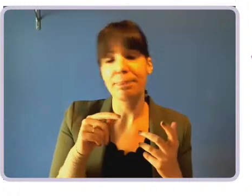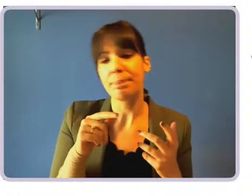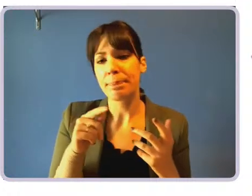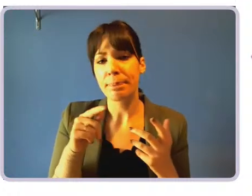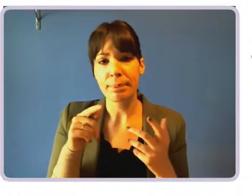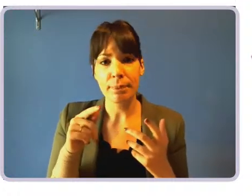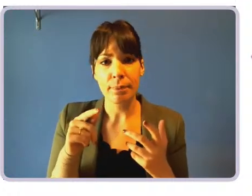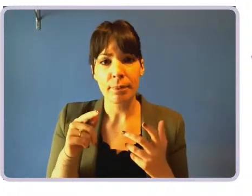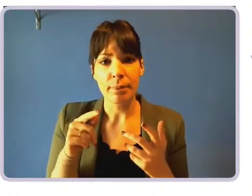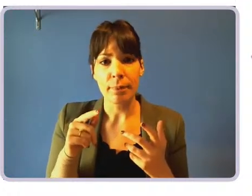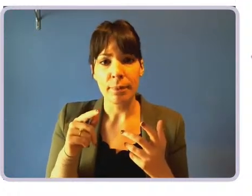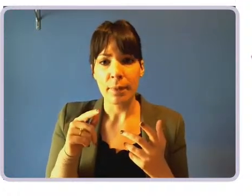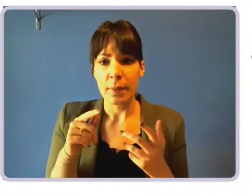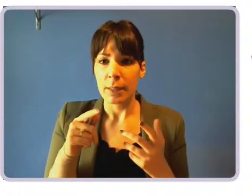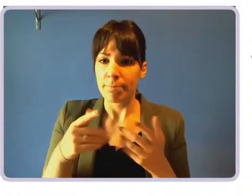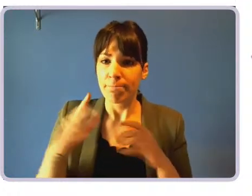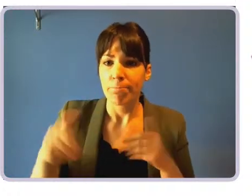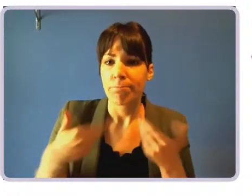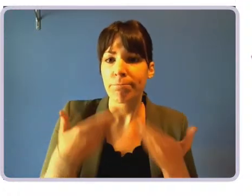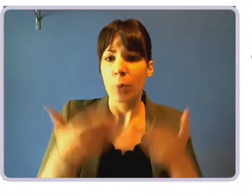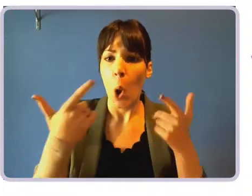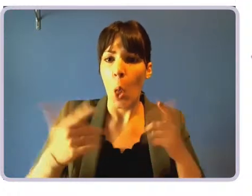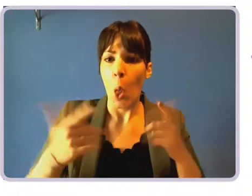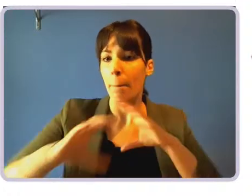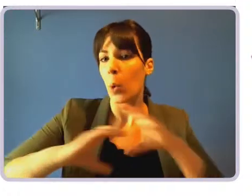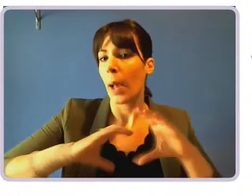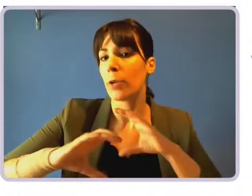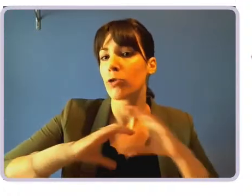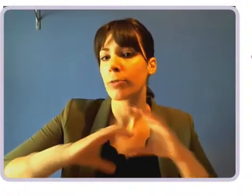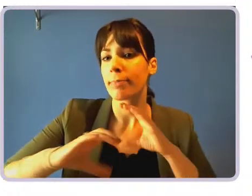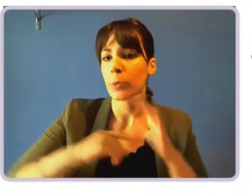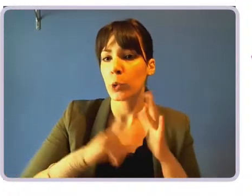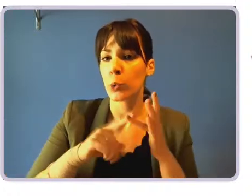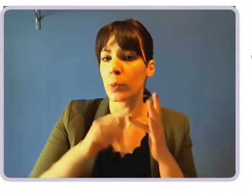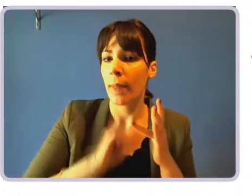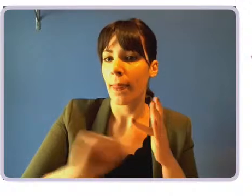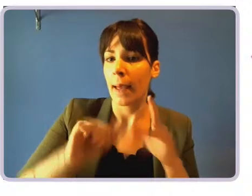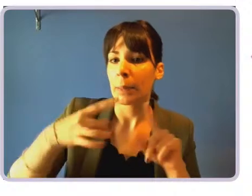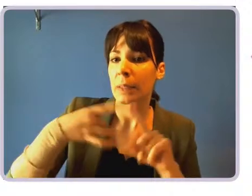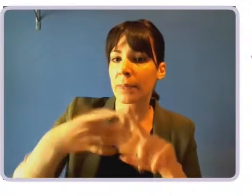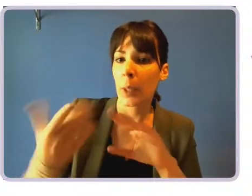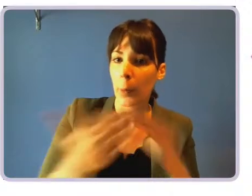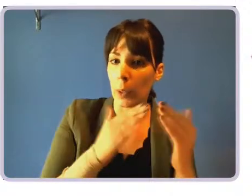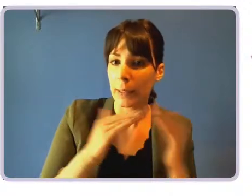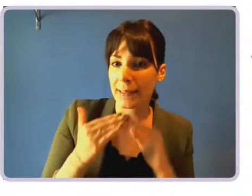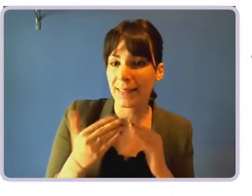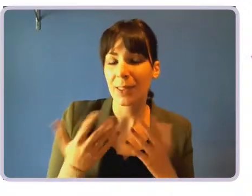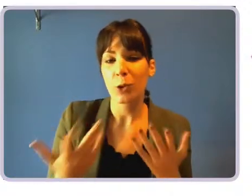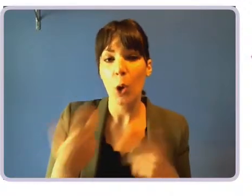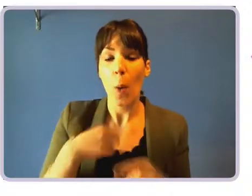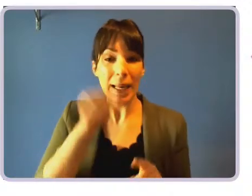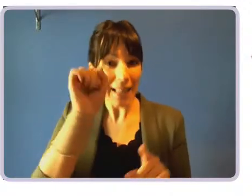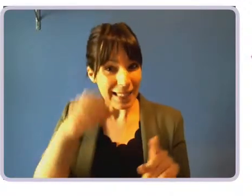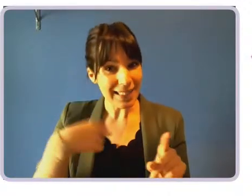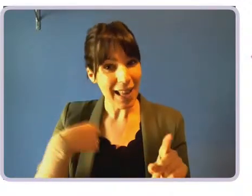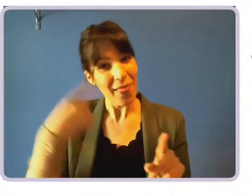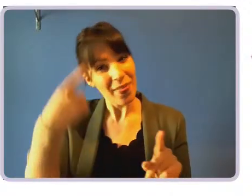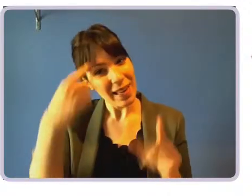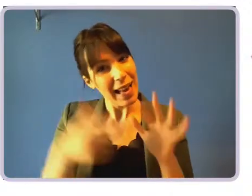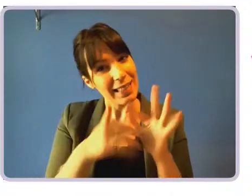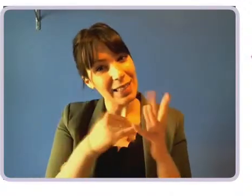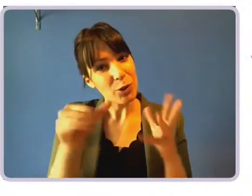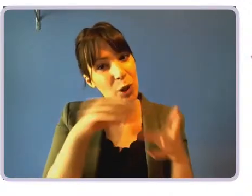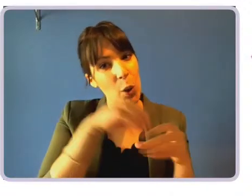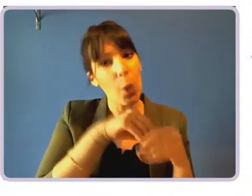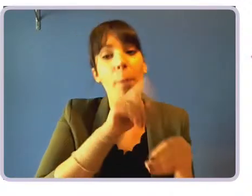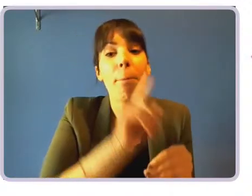to communicate about these resources and get the messages out to their community. So yes, I agree. And I think it also needs to